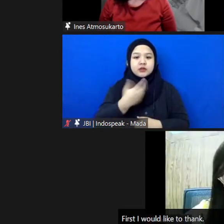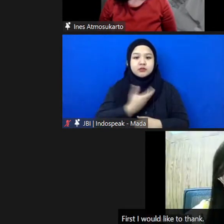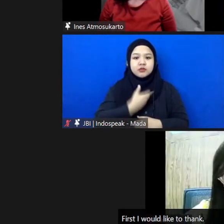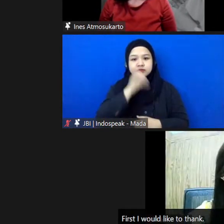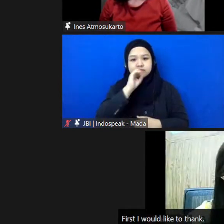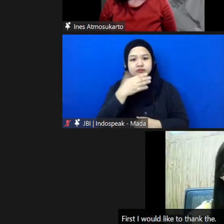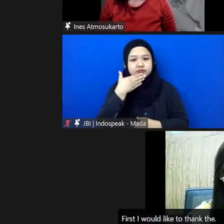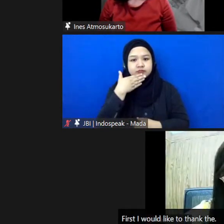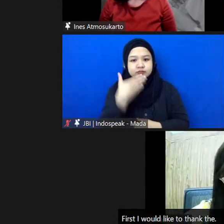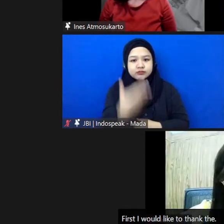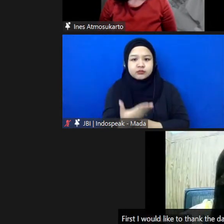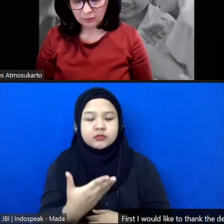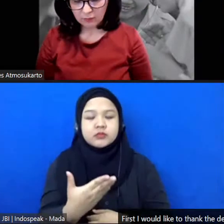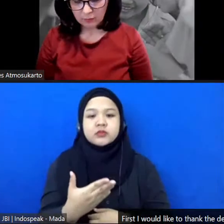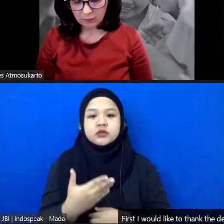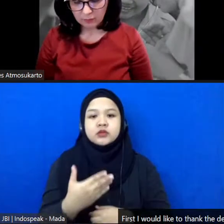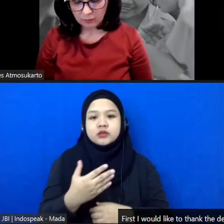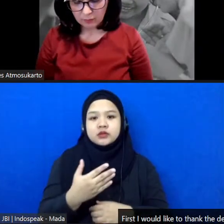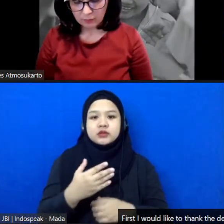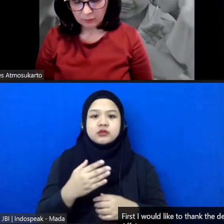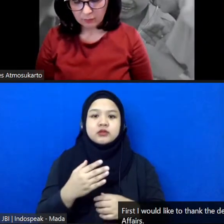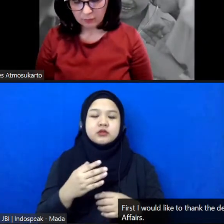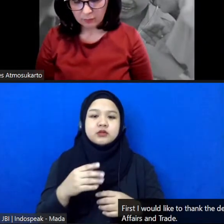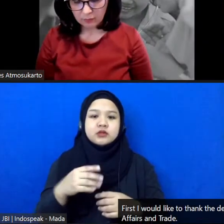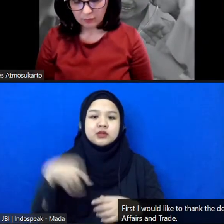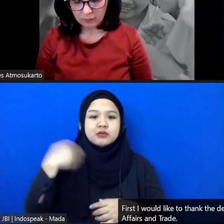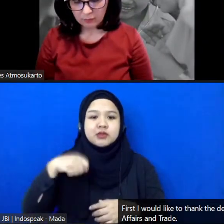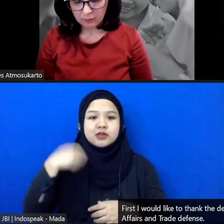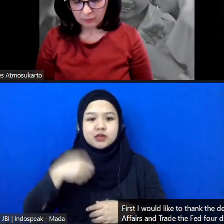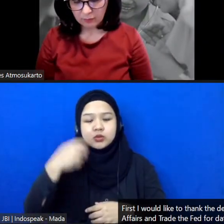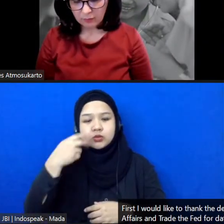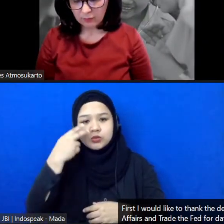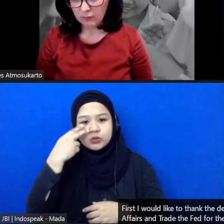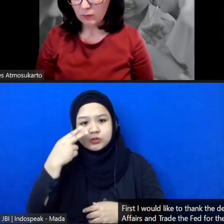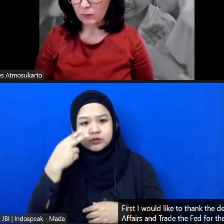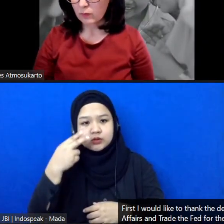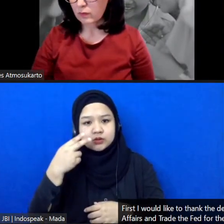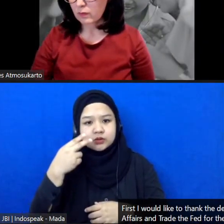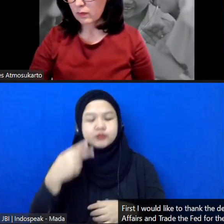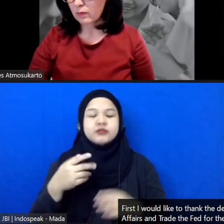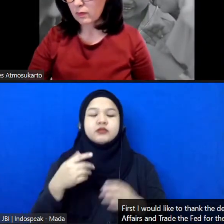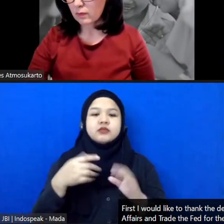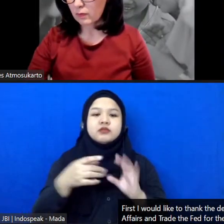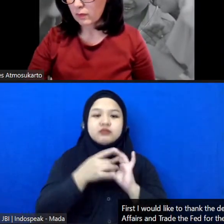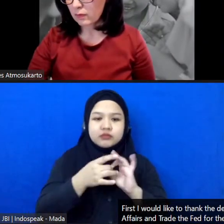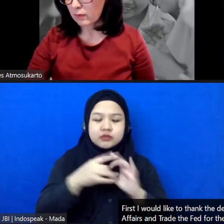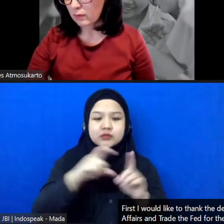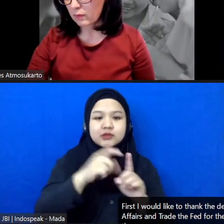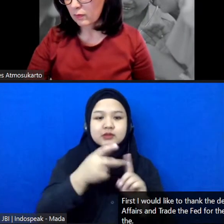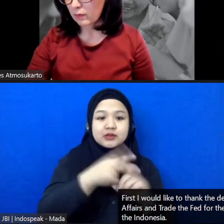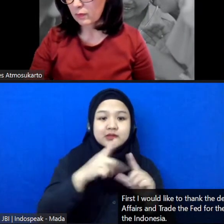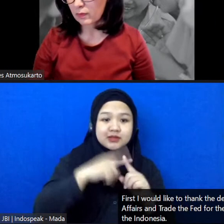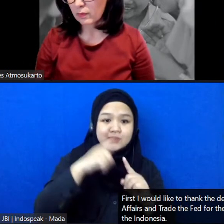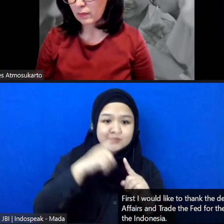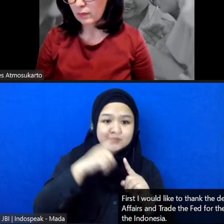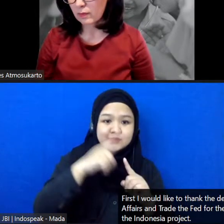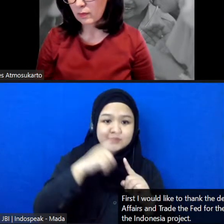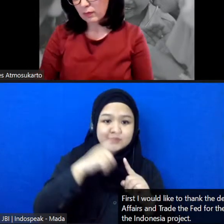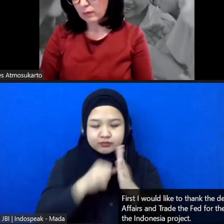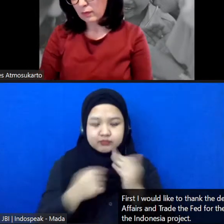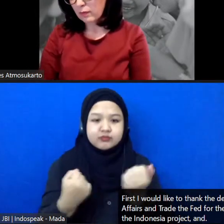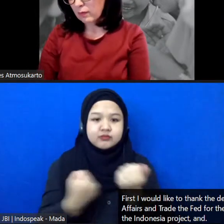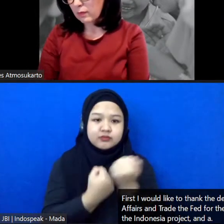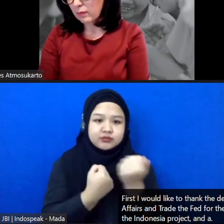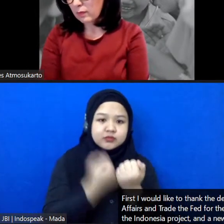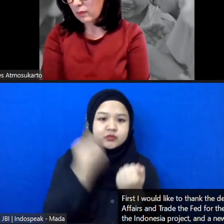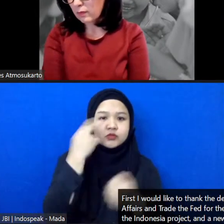the Department of Foreign Affairs and Trade, DFAT, for their continuing support for the Indonesia project and